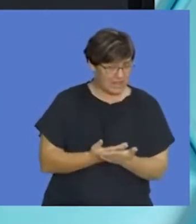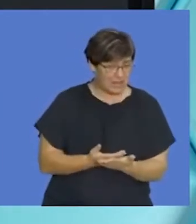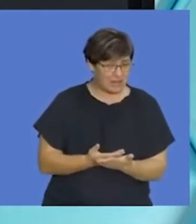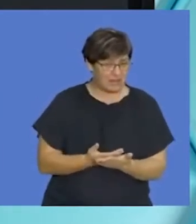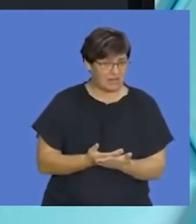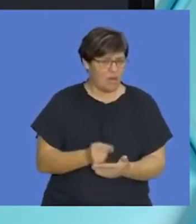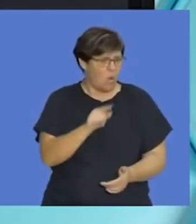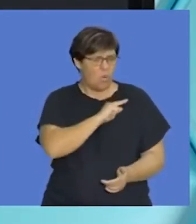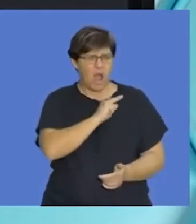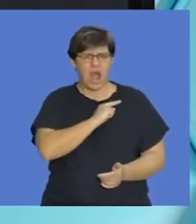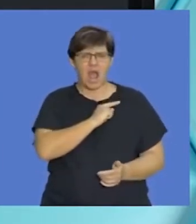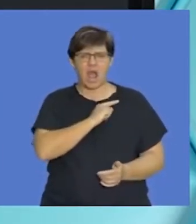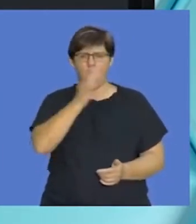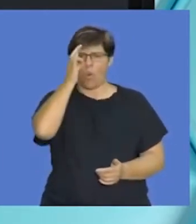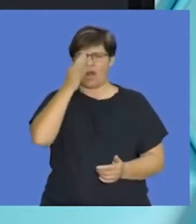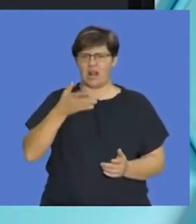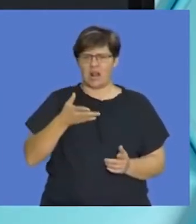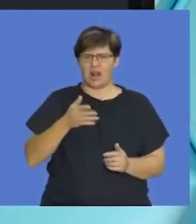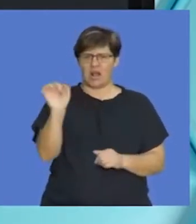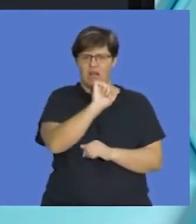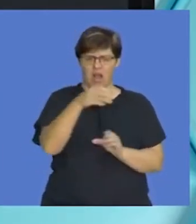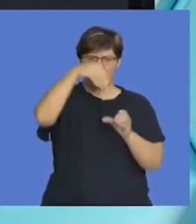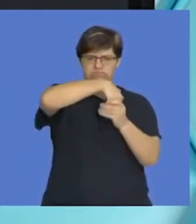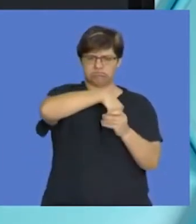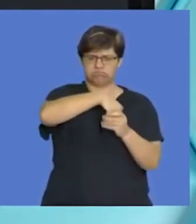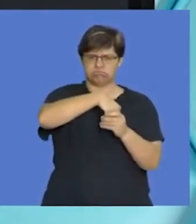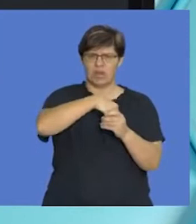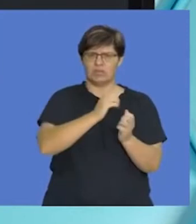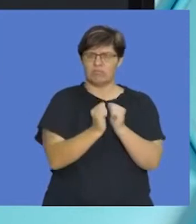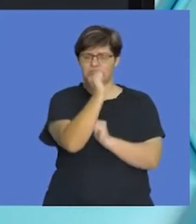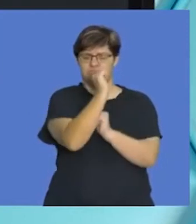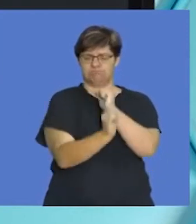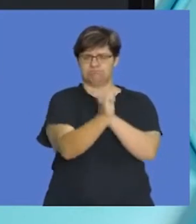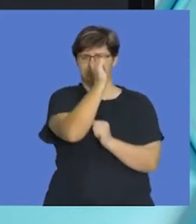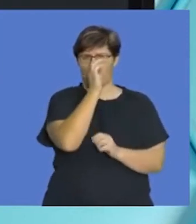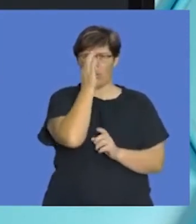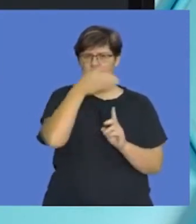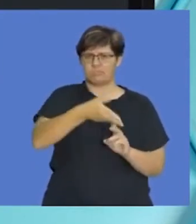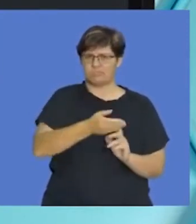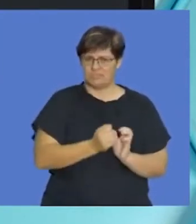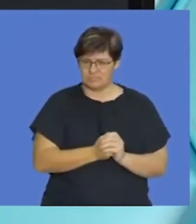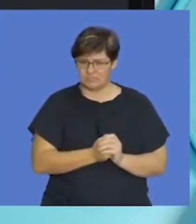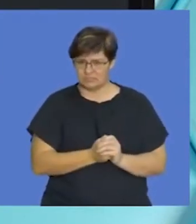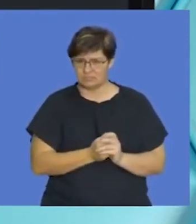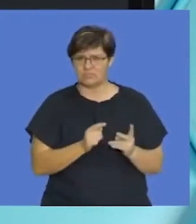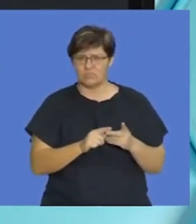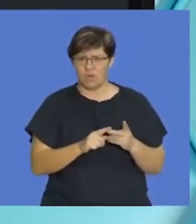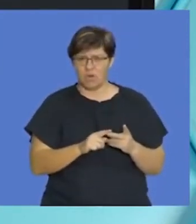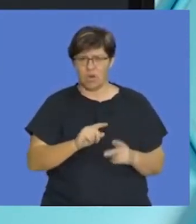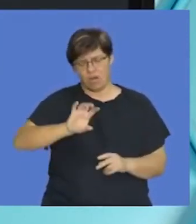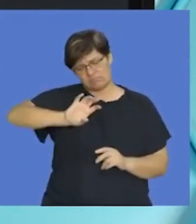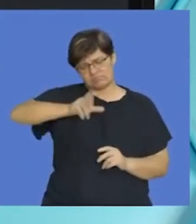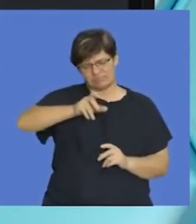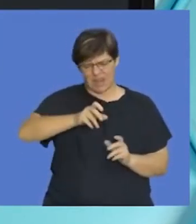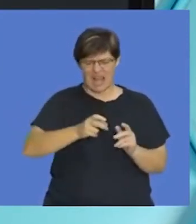sometimes put oil in motor cars to oil the parts? Why do we sometimes put oil in doorknobs or